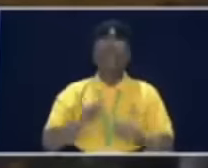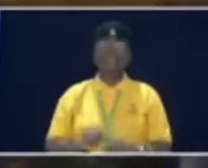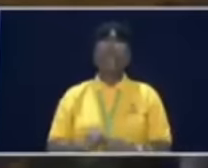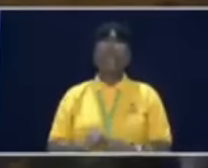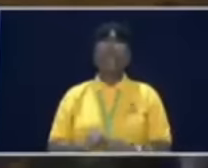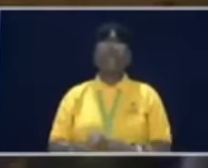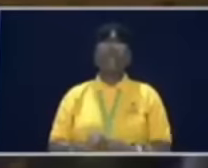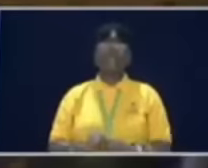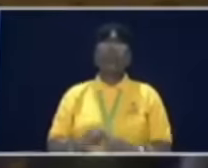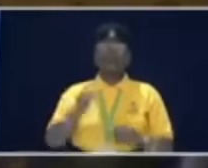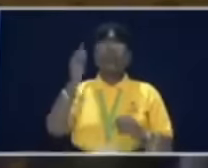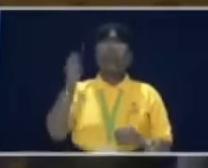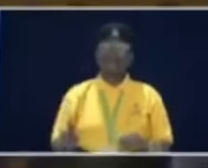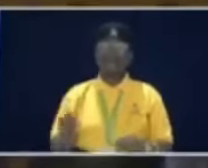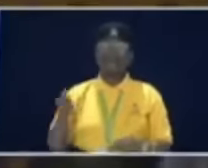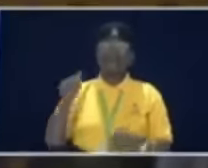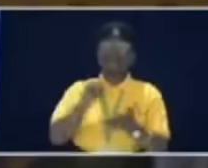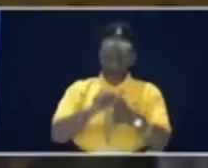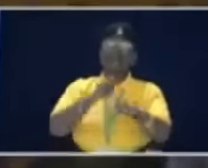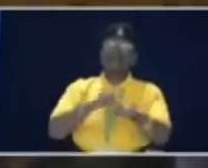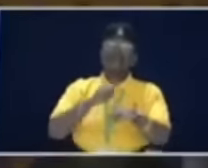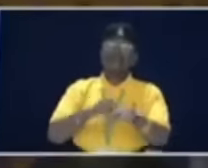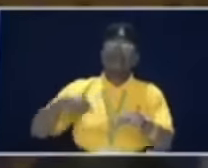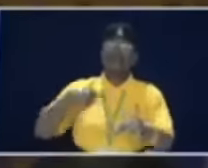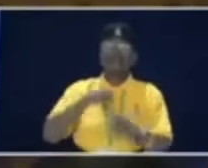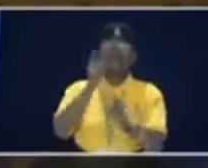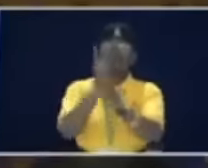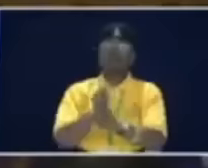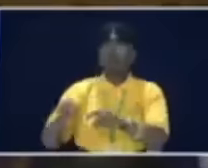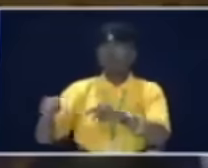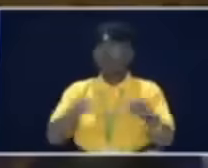By that time, we just moved to the camp.